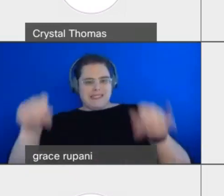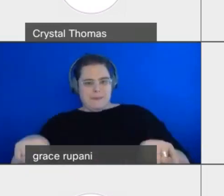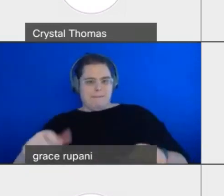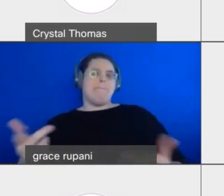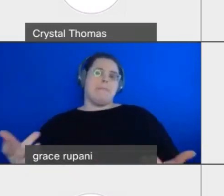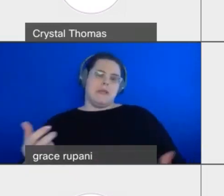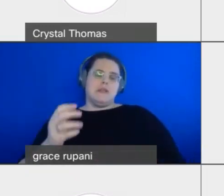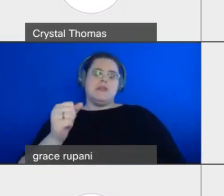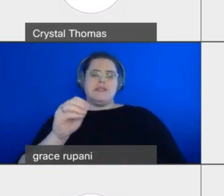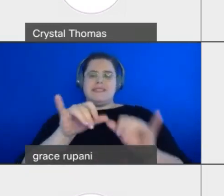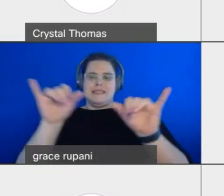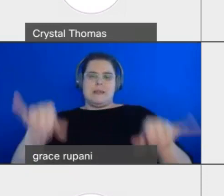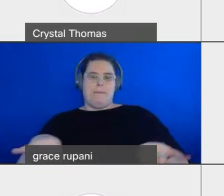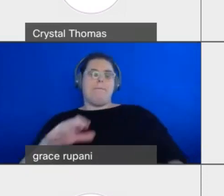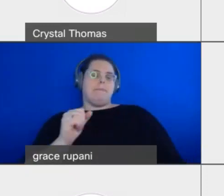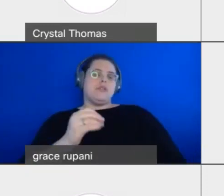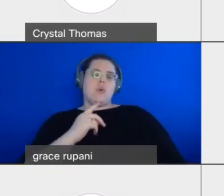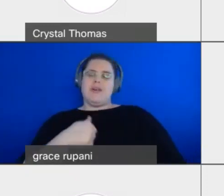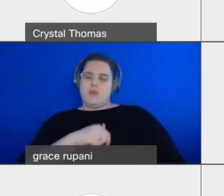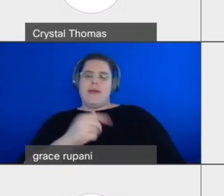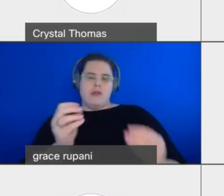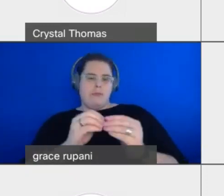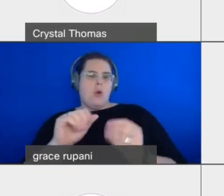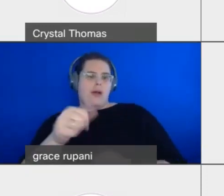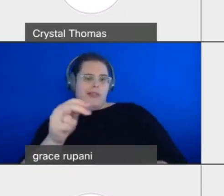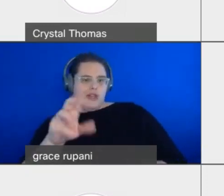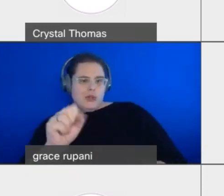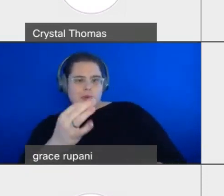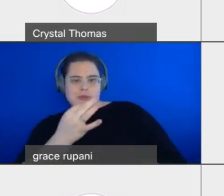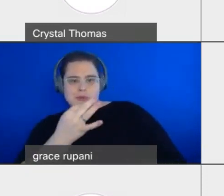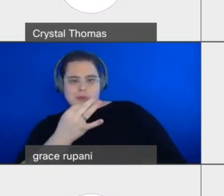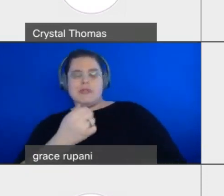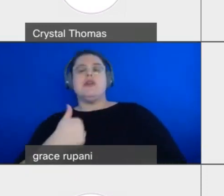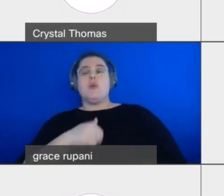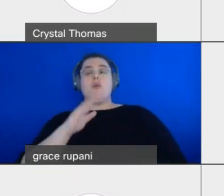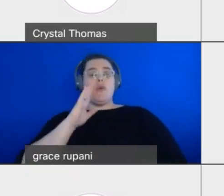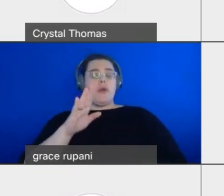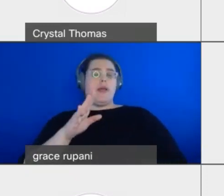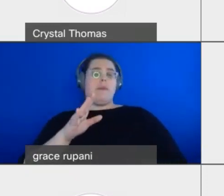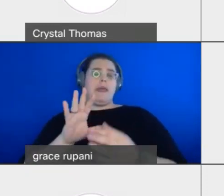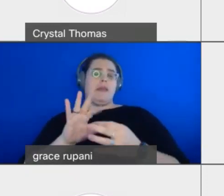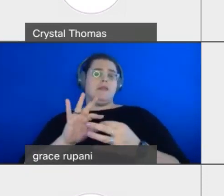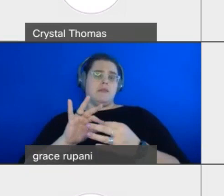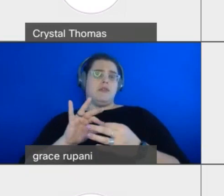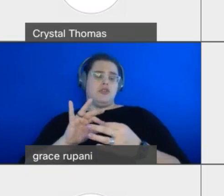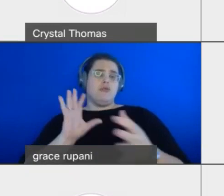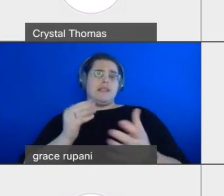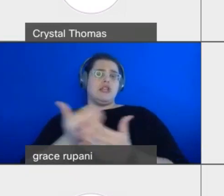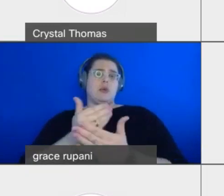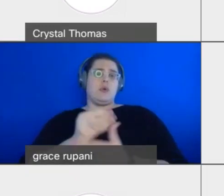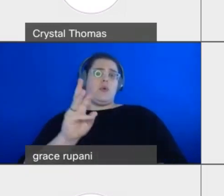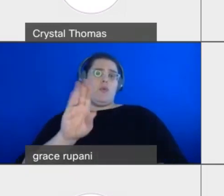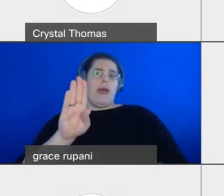other news to share. We will be rolling out a Tech First web series. One of the core components